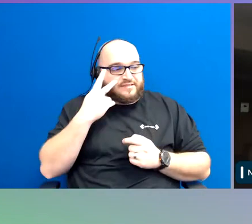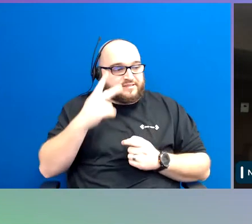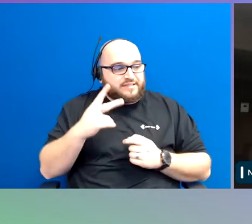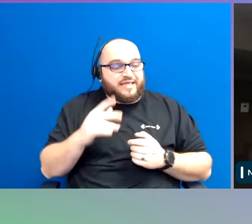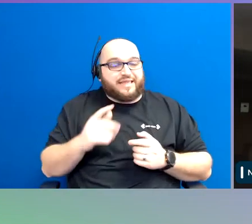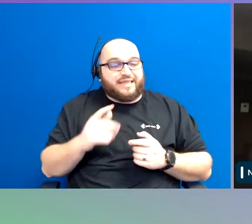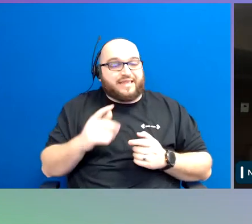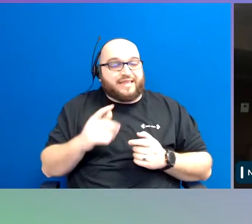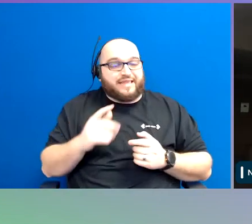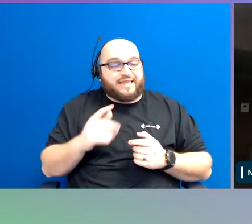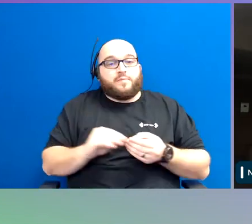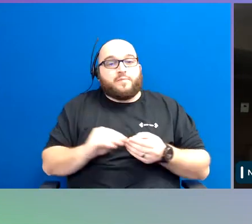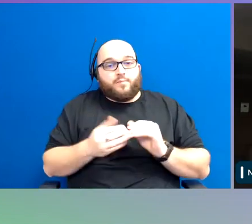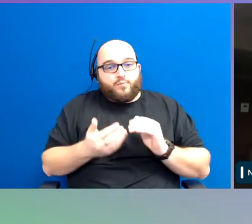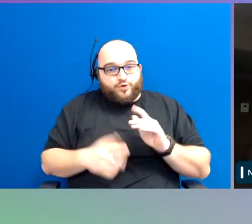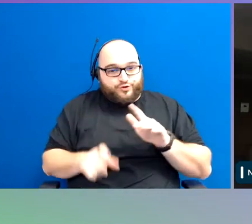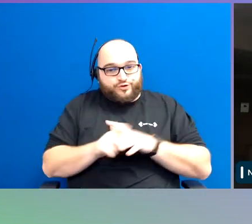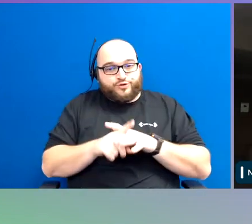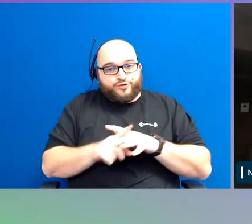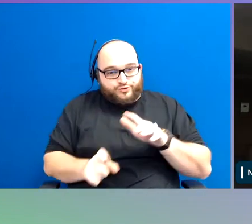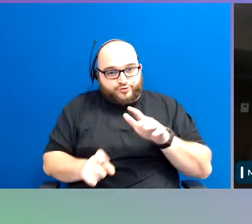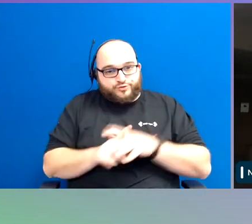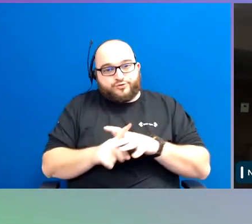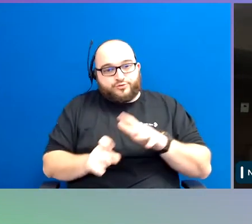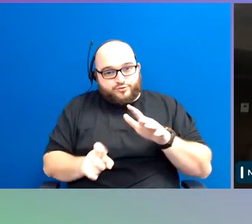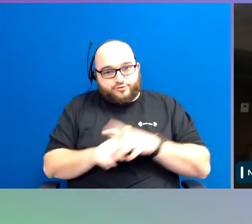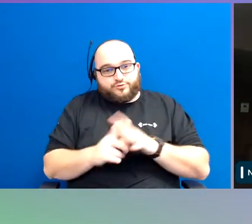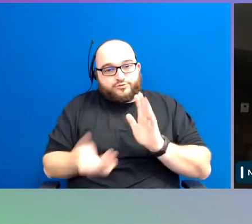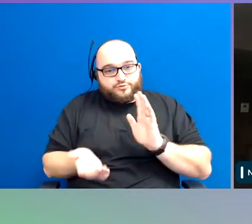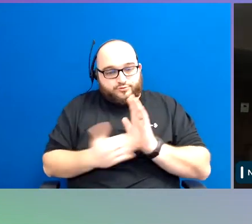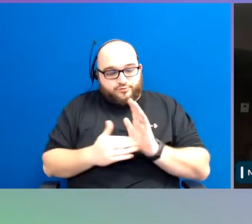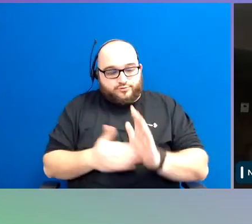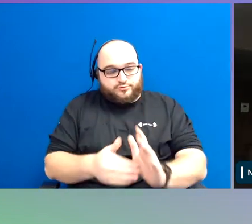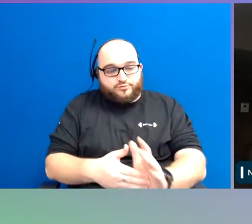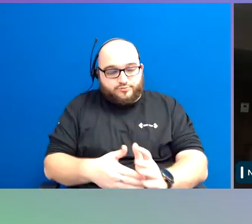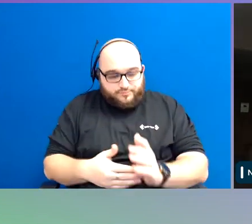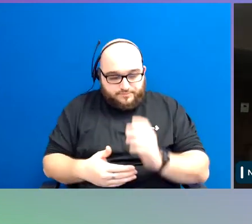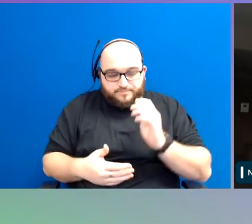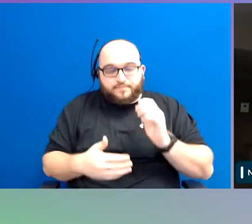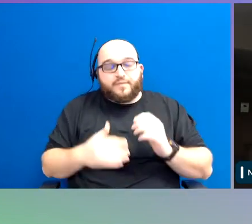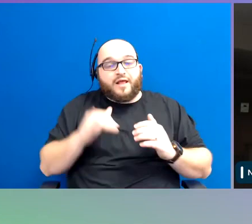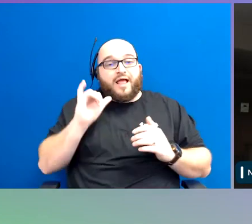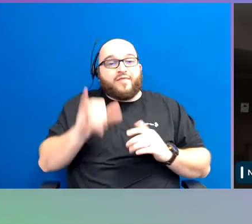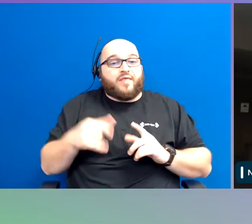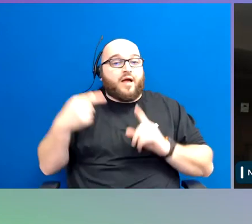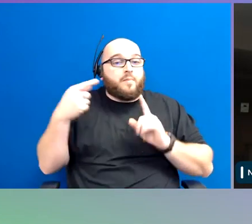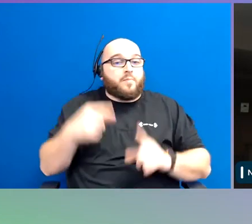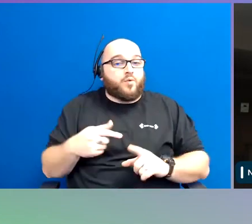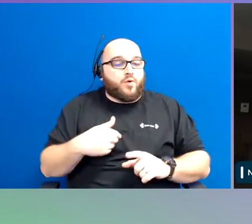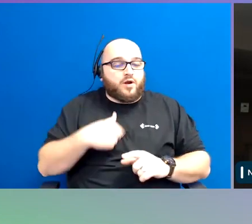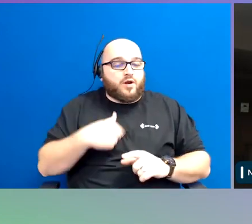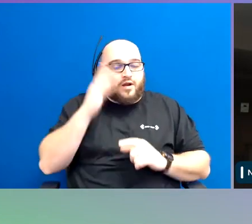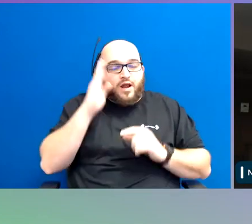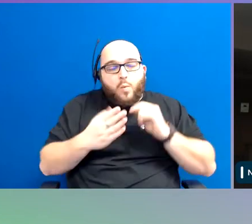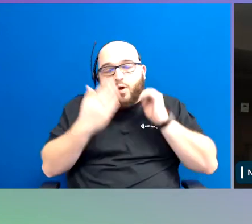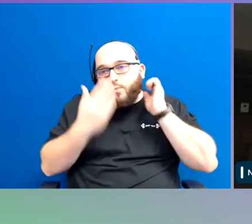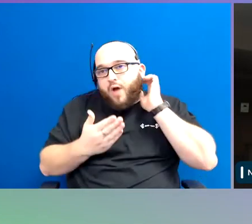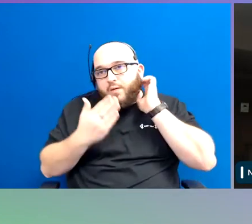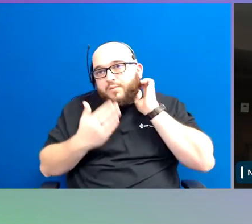numbers show up over and over again for a period of time. At that point, I would probably try